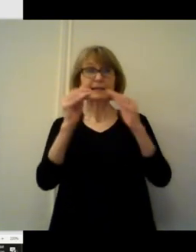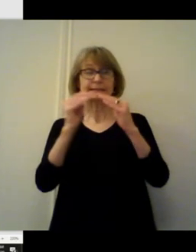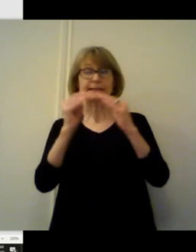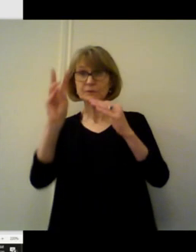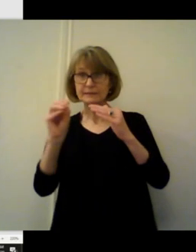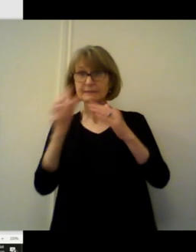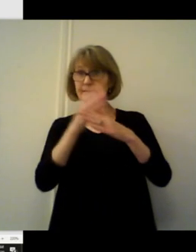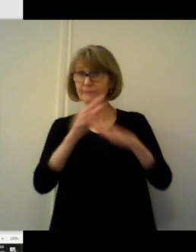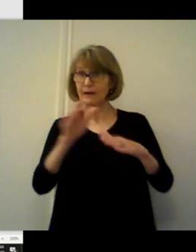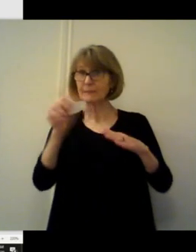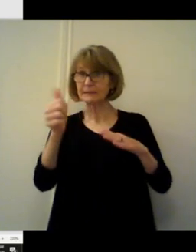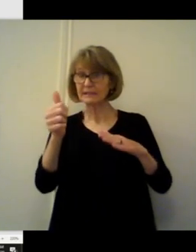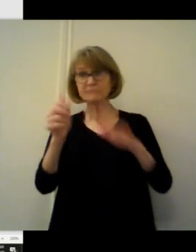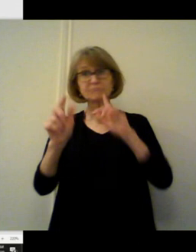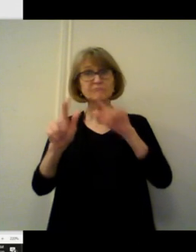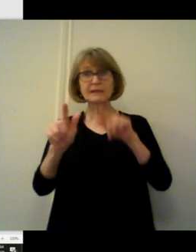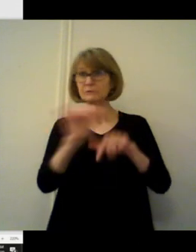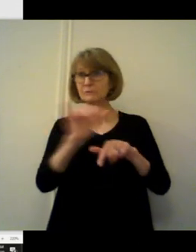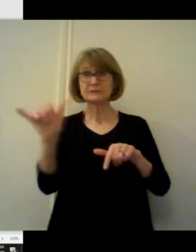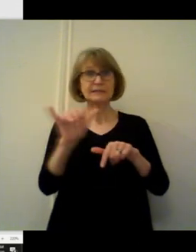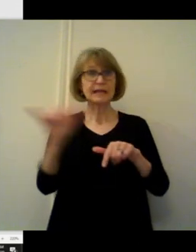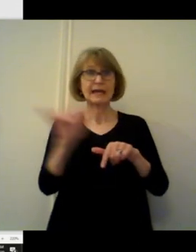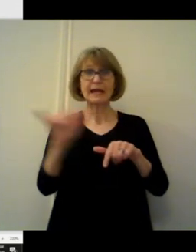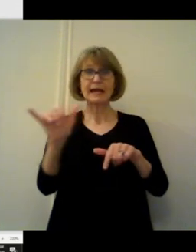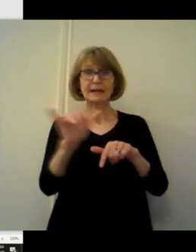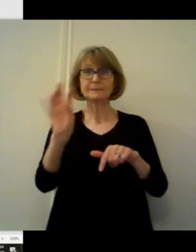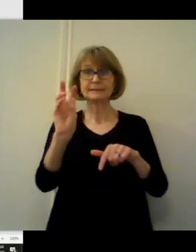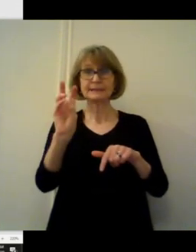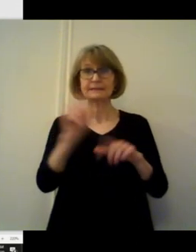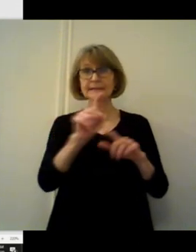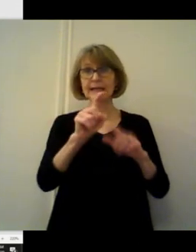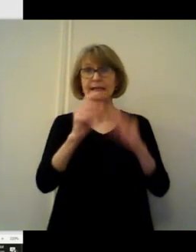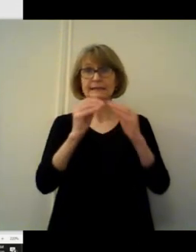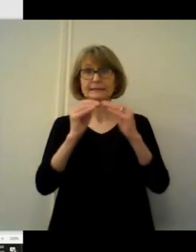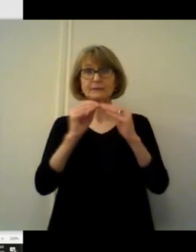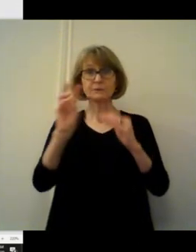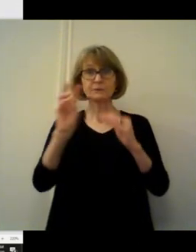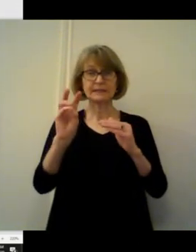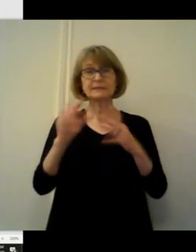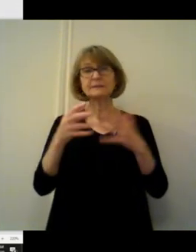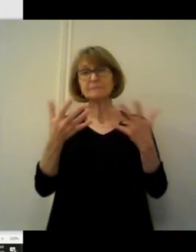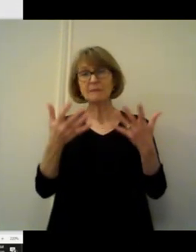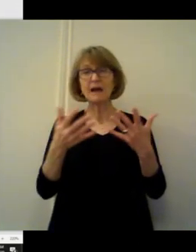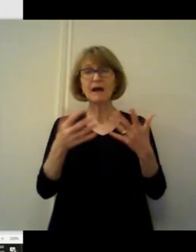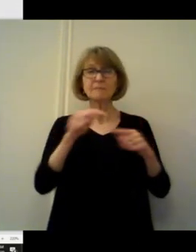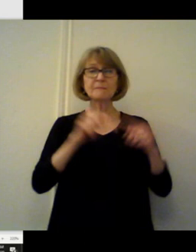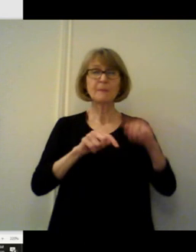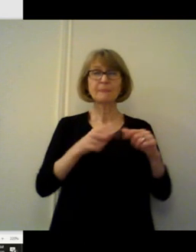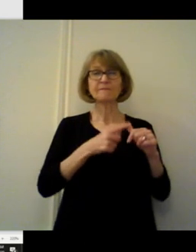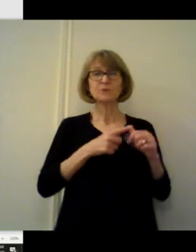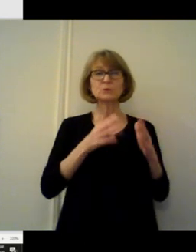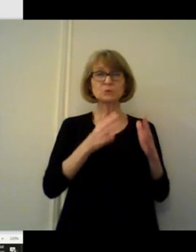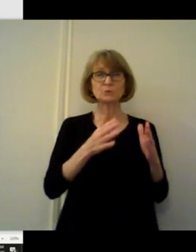10? Notice how you get the same answer. Okay, but I'm going to go ahead and do it this way most of the time just